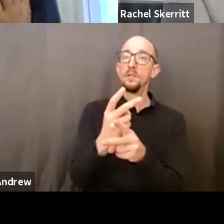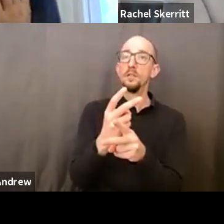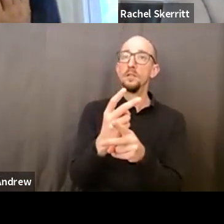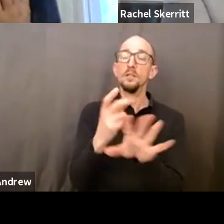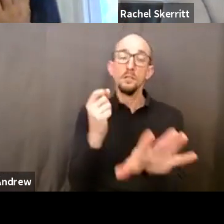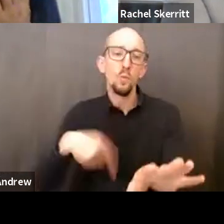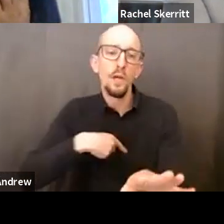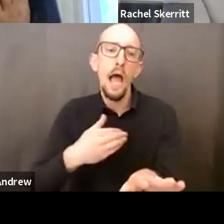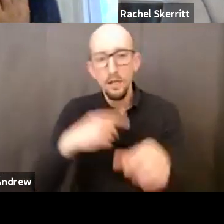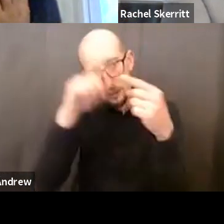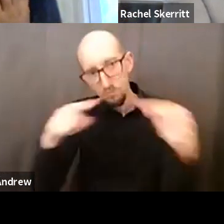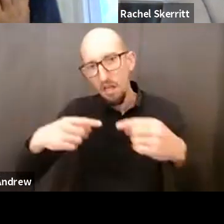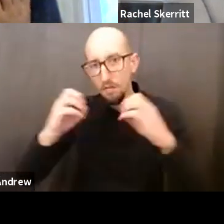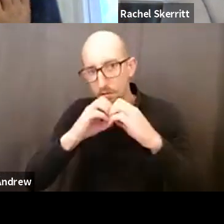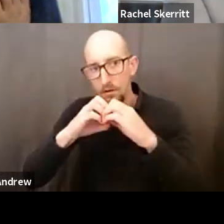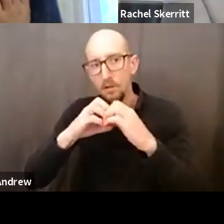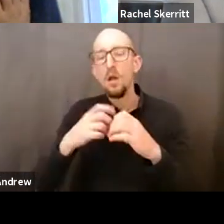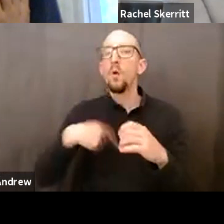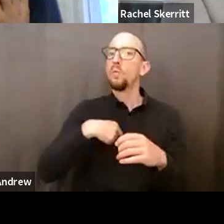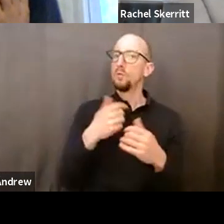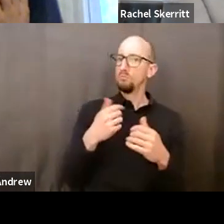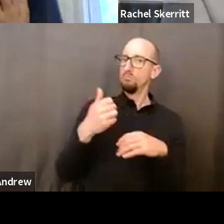the rigor of the 3 schools.